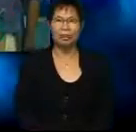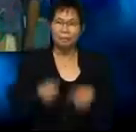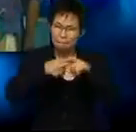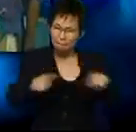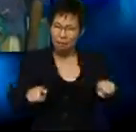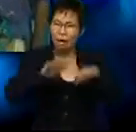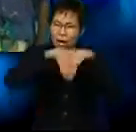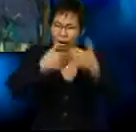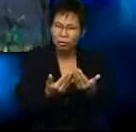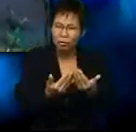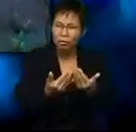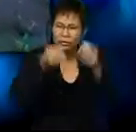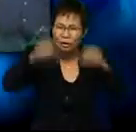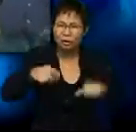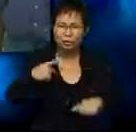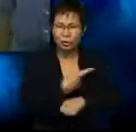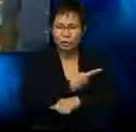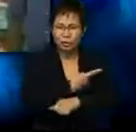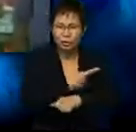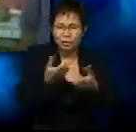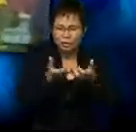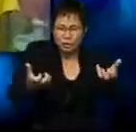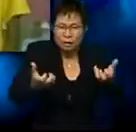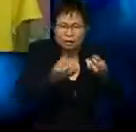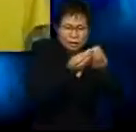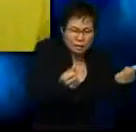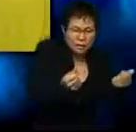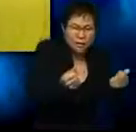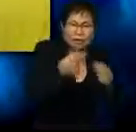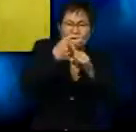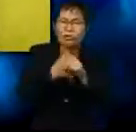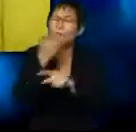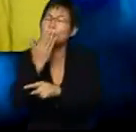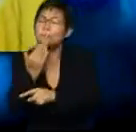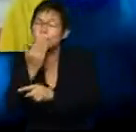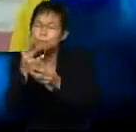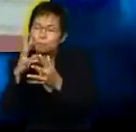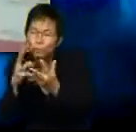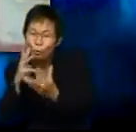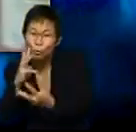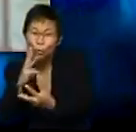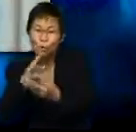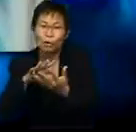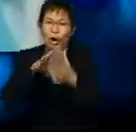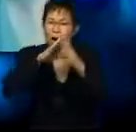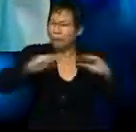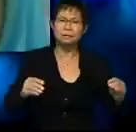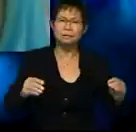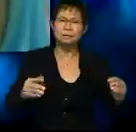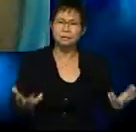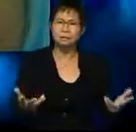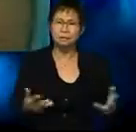But how can we separate the sand from the sugar solution completely?